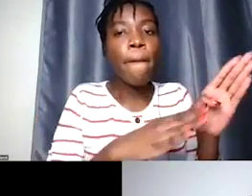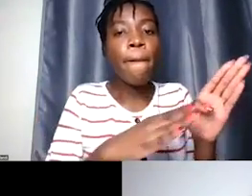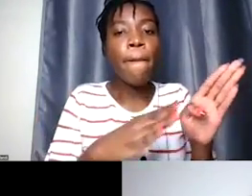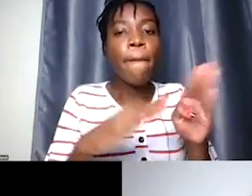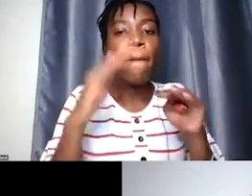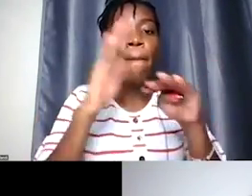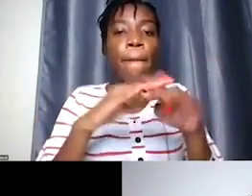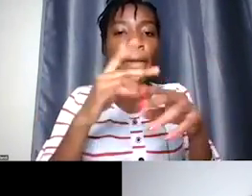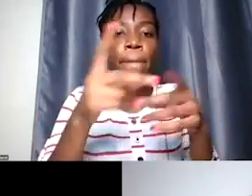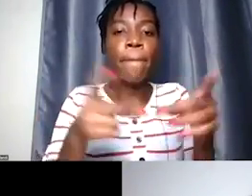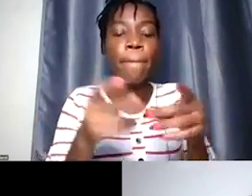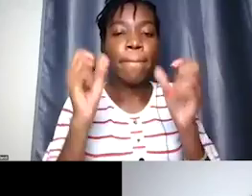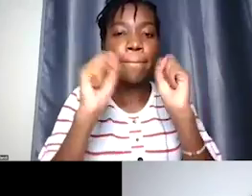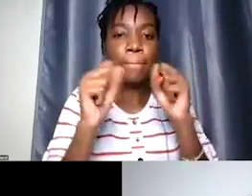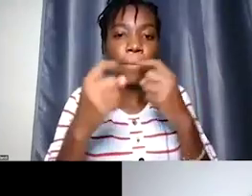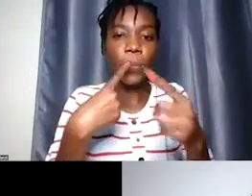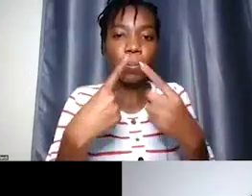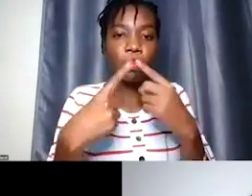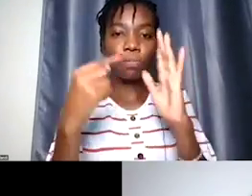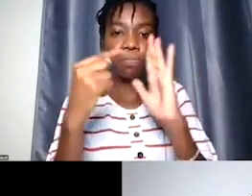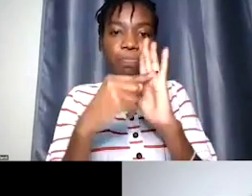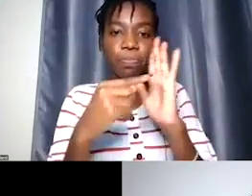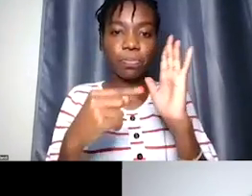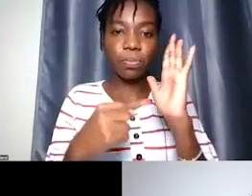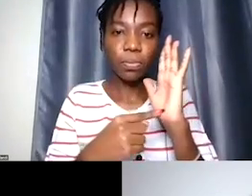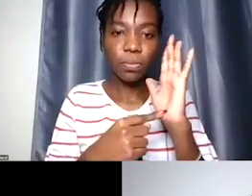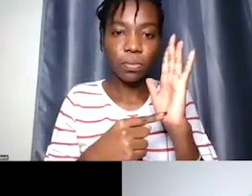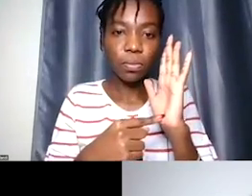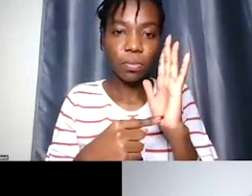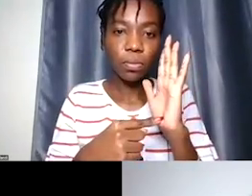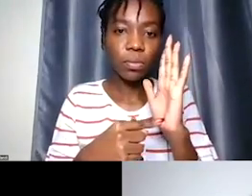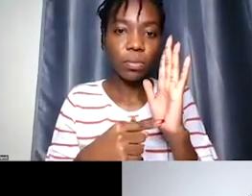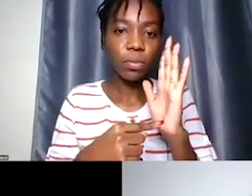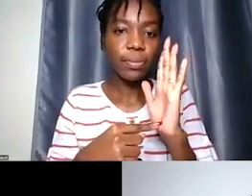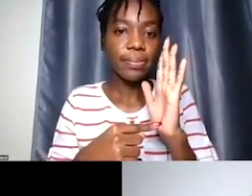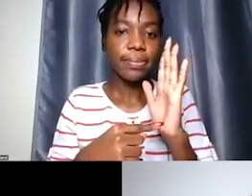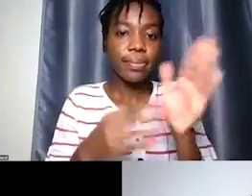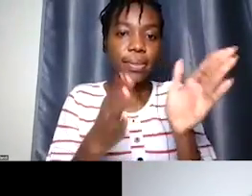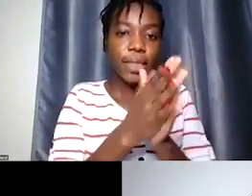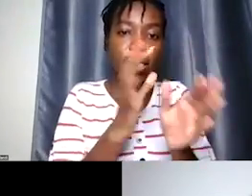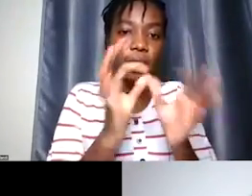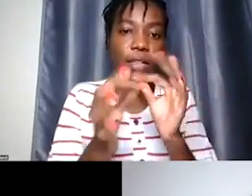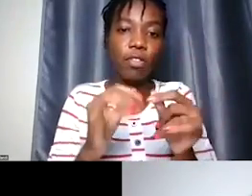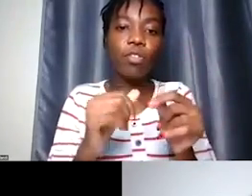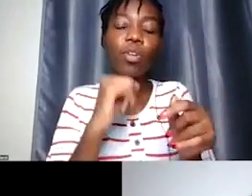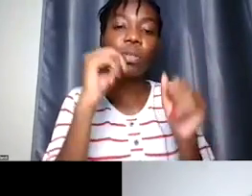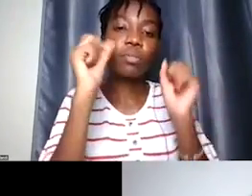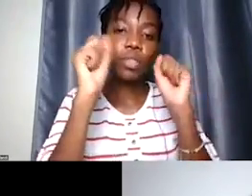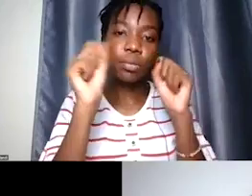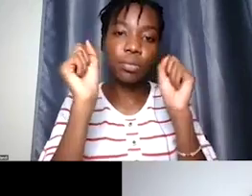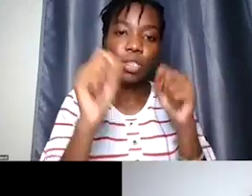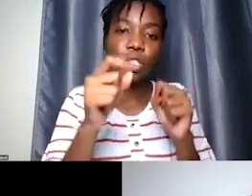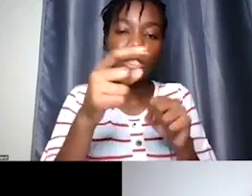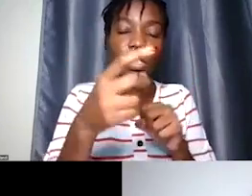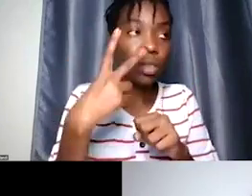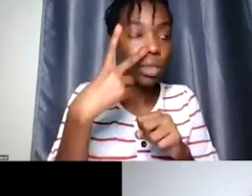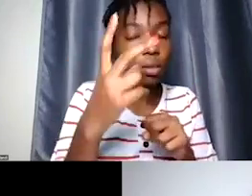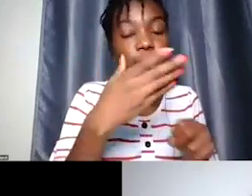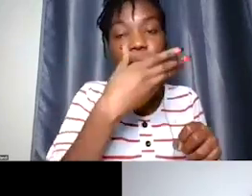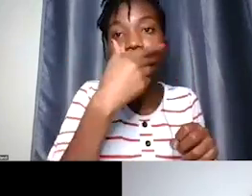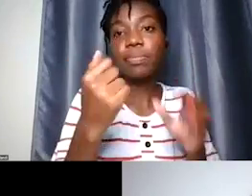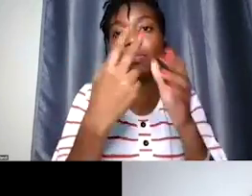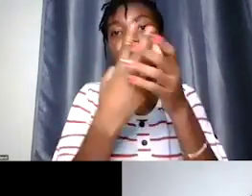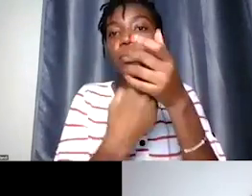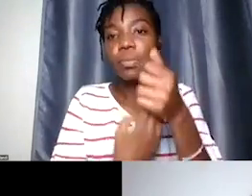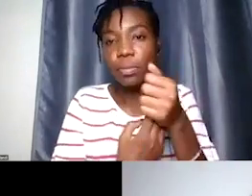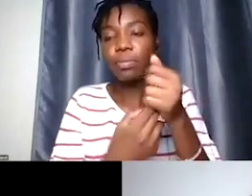place that you could talk the issues. If it's not possible, have your best couple to, intervening.